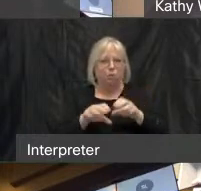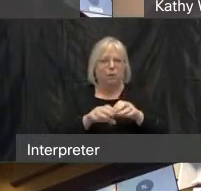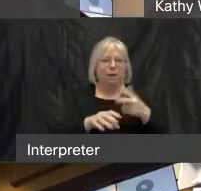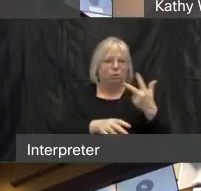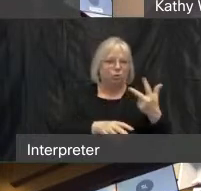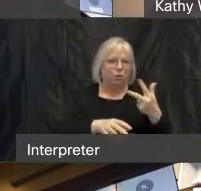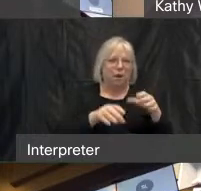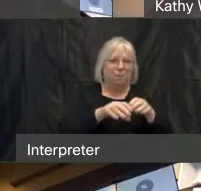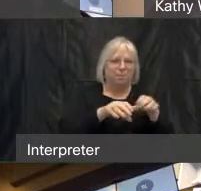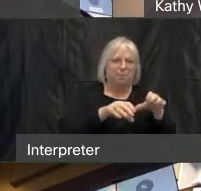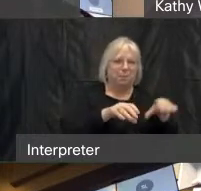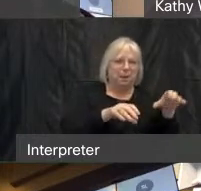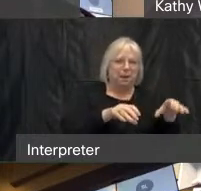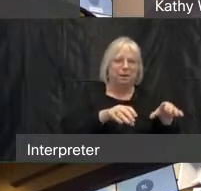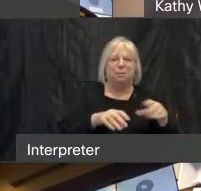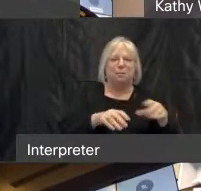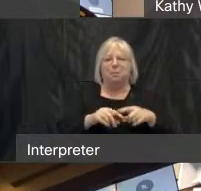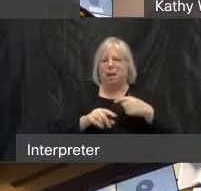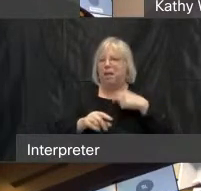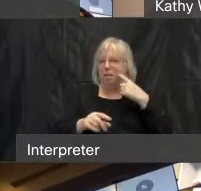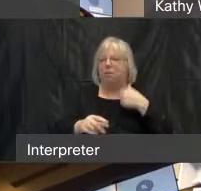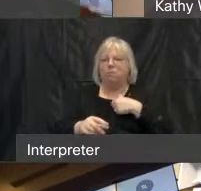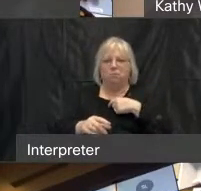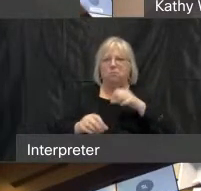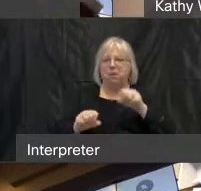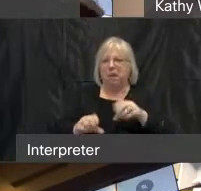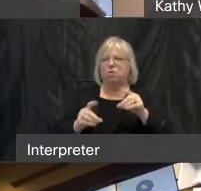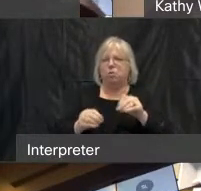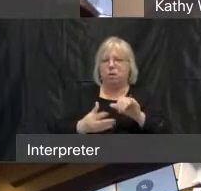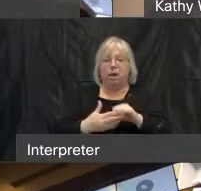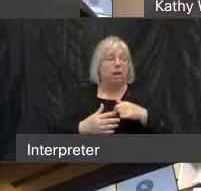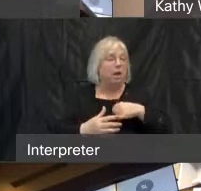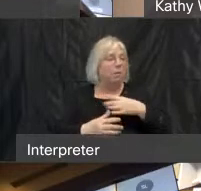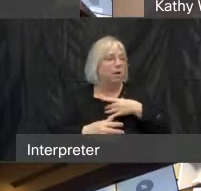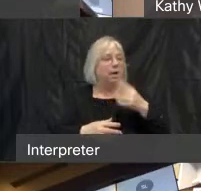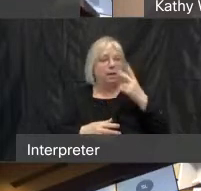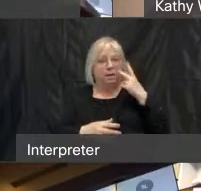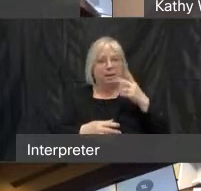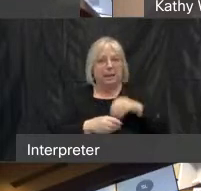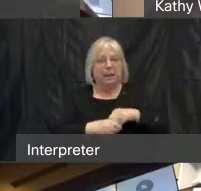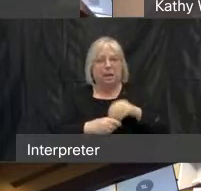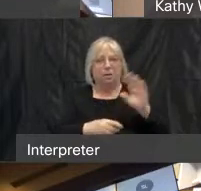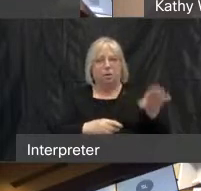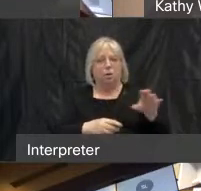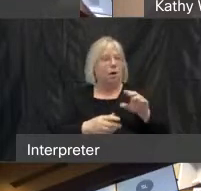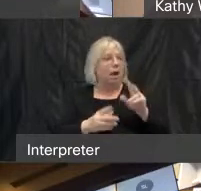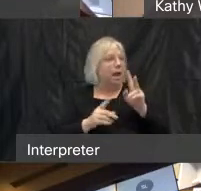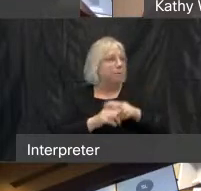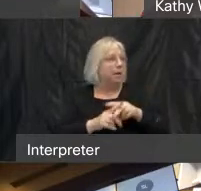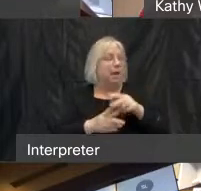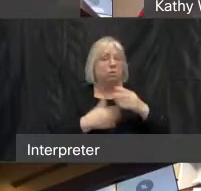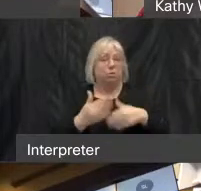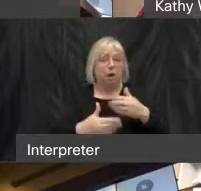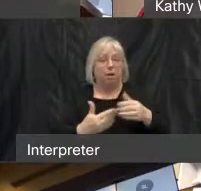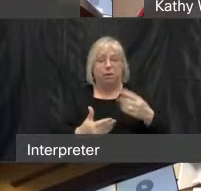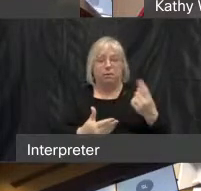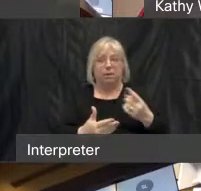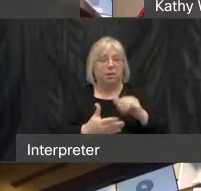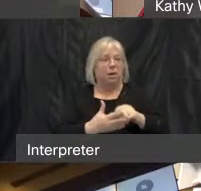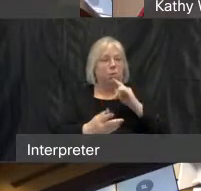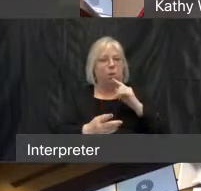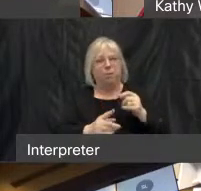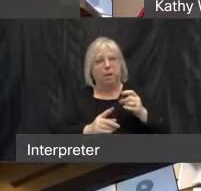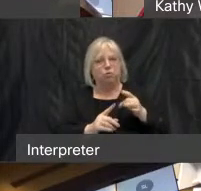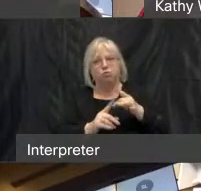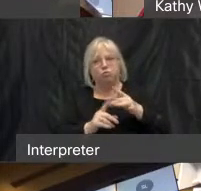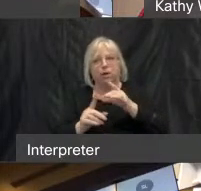so, but I think that we can accommodate that. I would like to see it in your application process so something would be